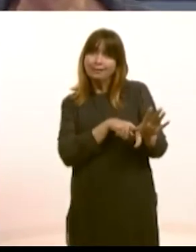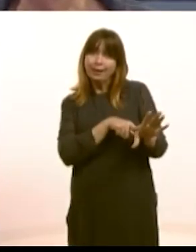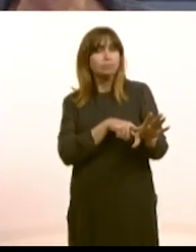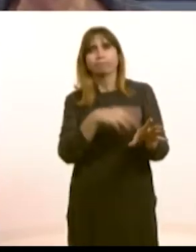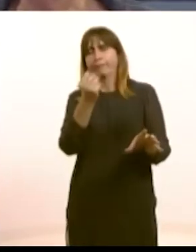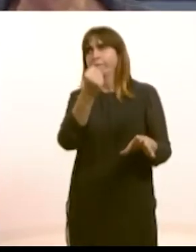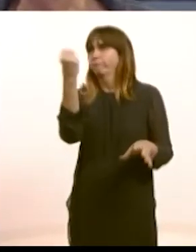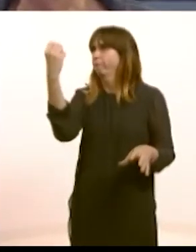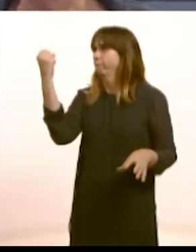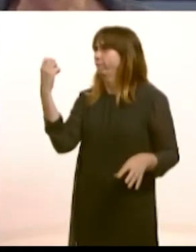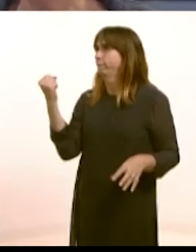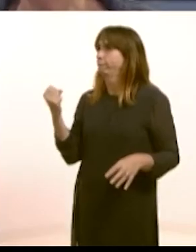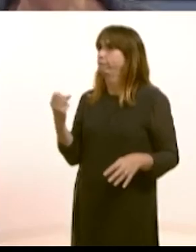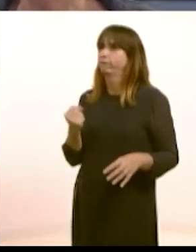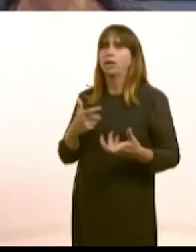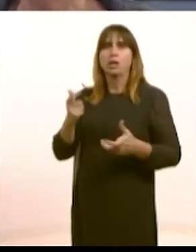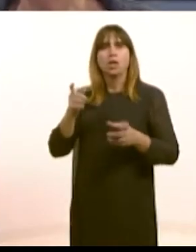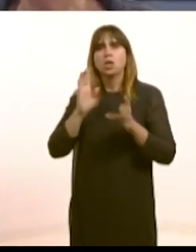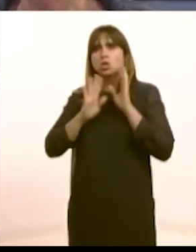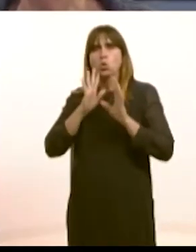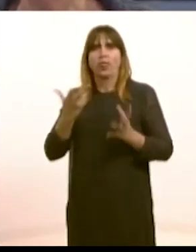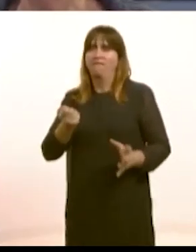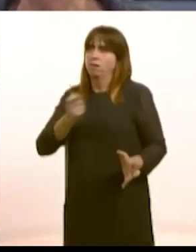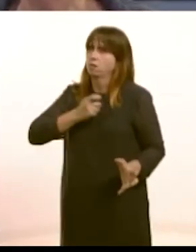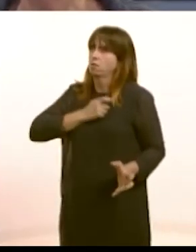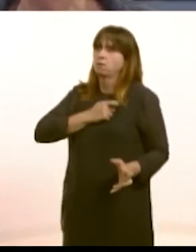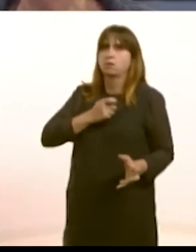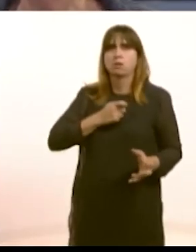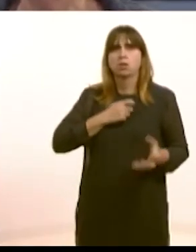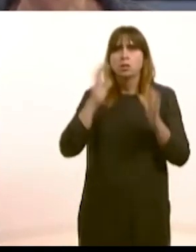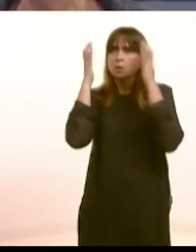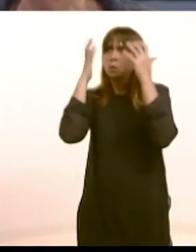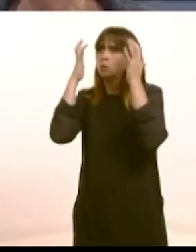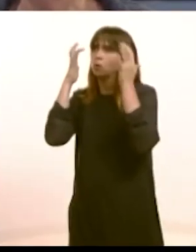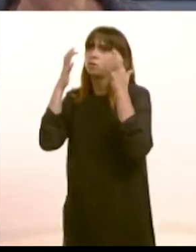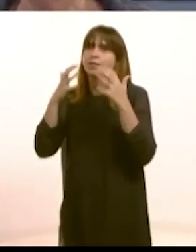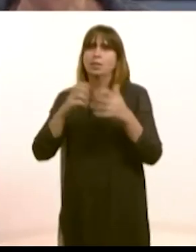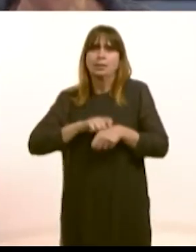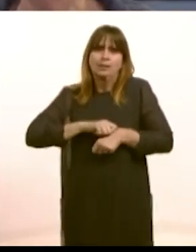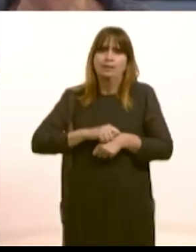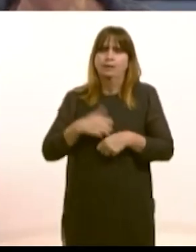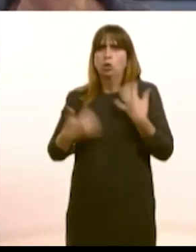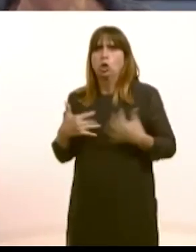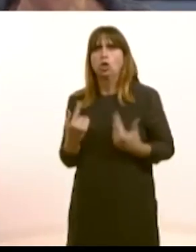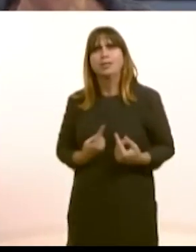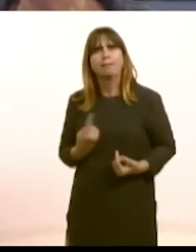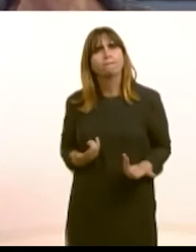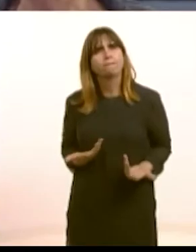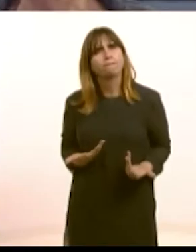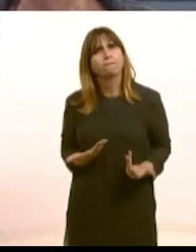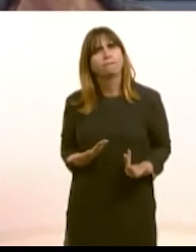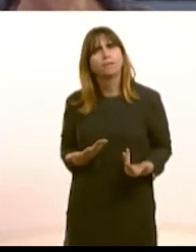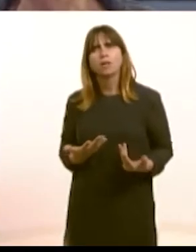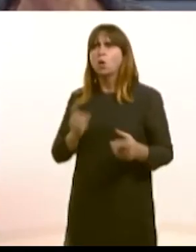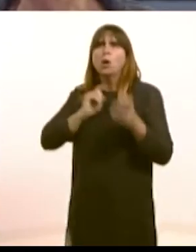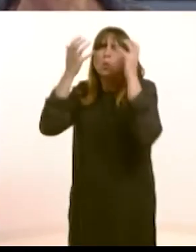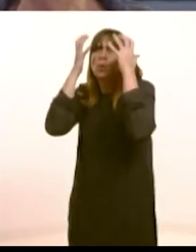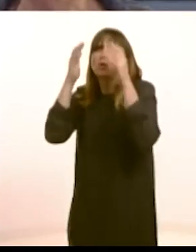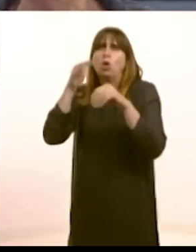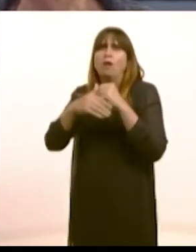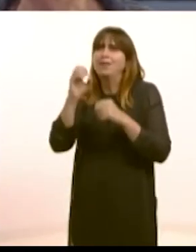and self-harm have become too common amongst a generation that have many worries about things like zero-hour contracts,